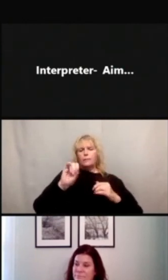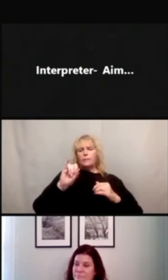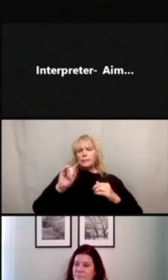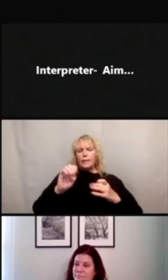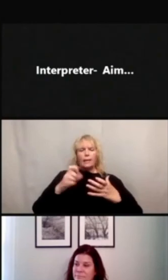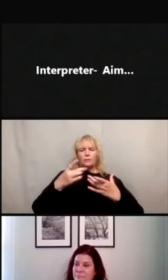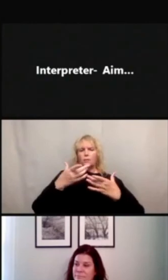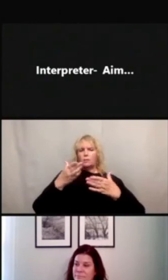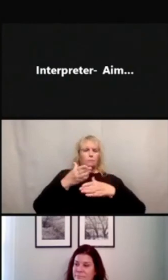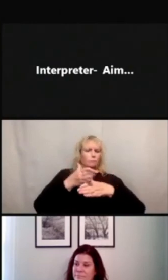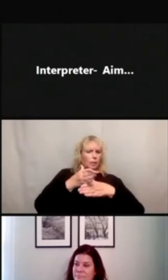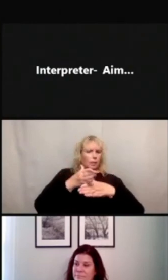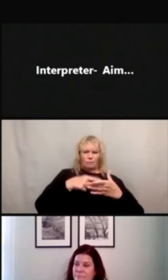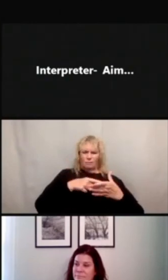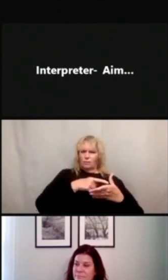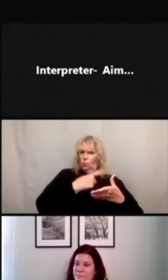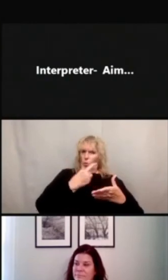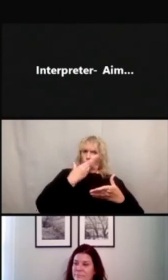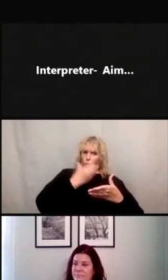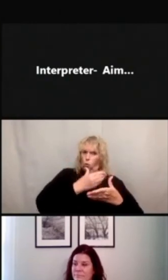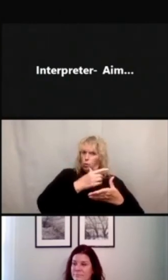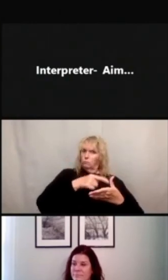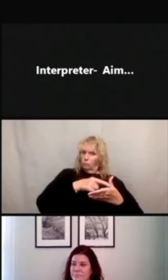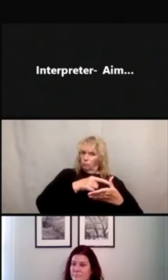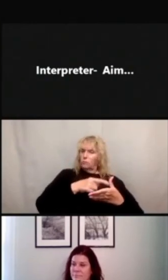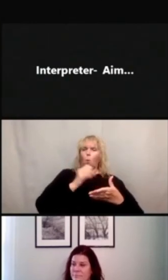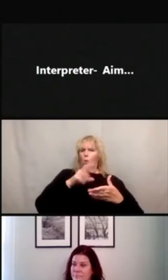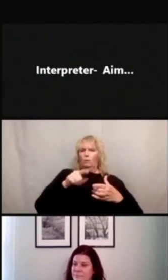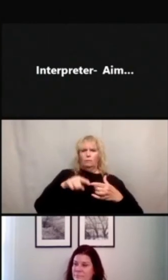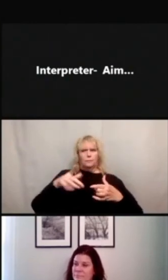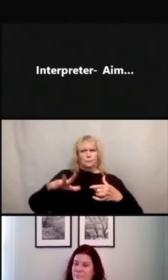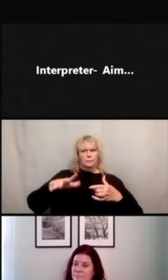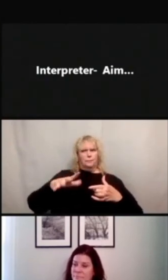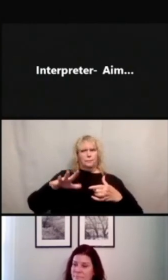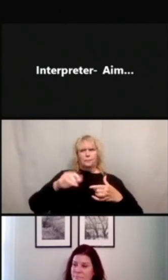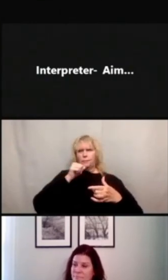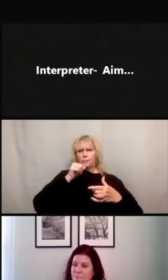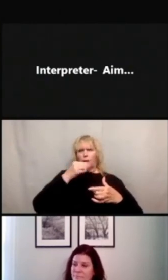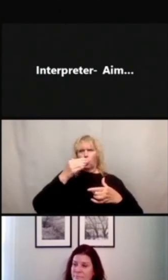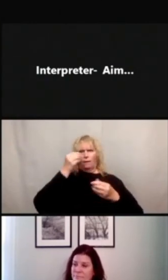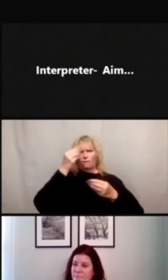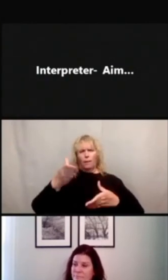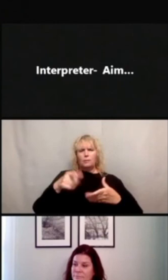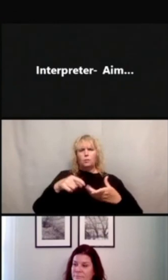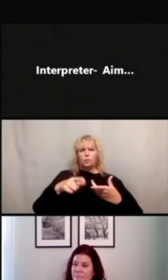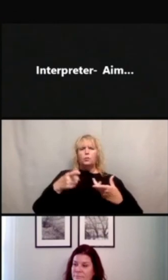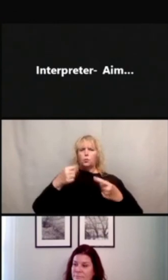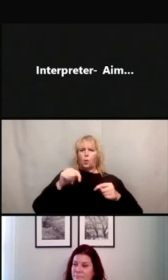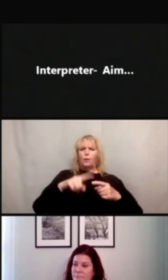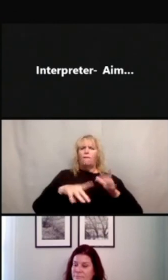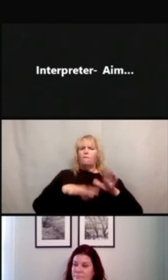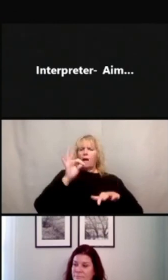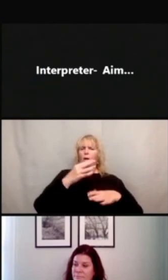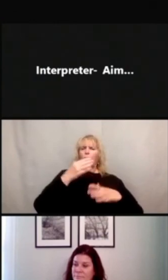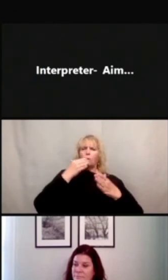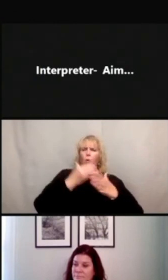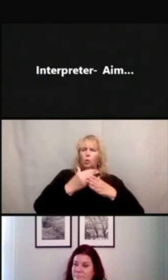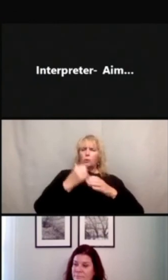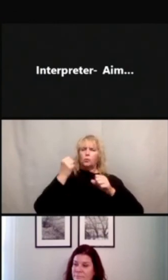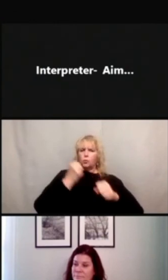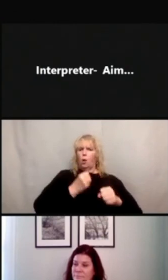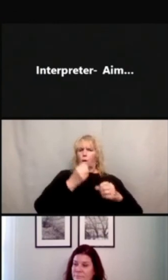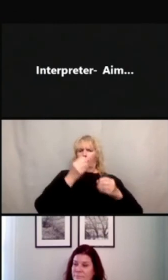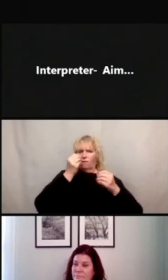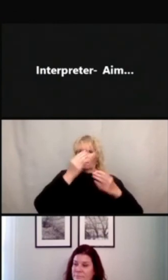between reputable sites and not so reputable sites. And really find good, solid